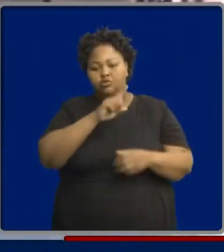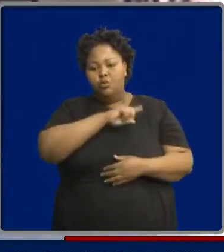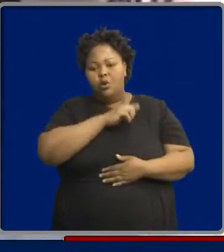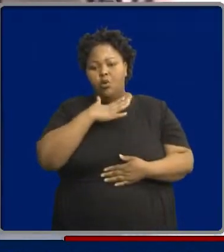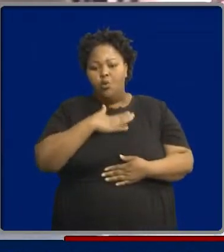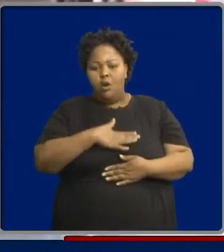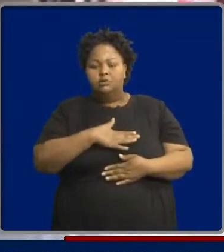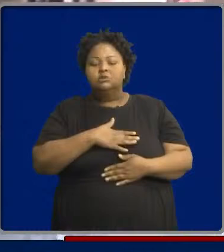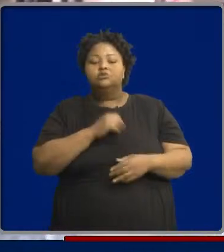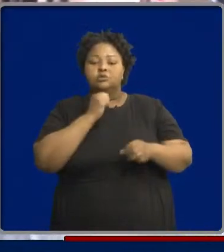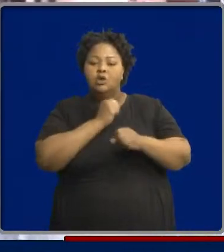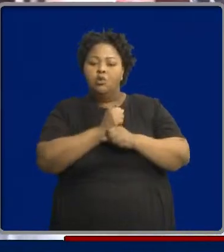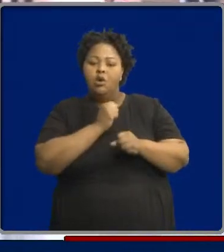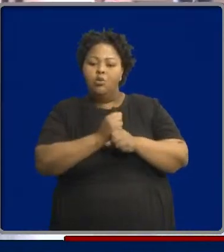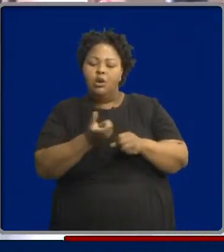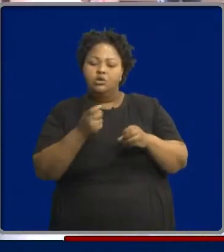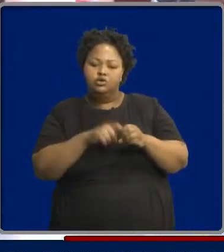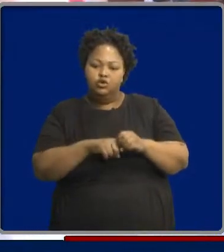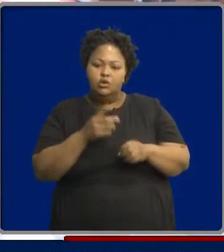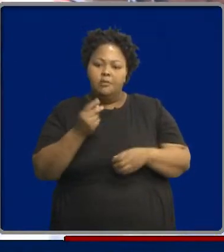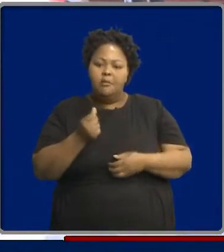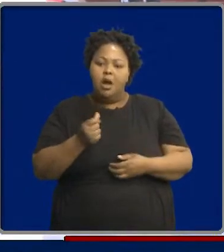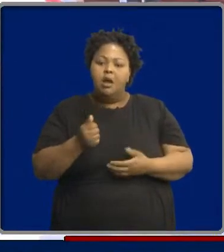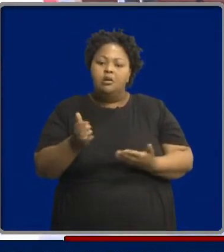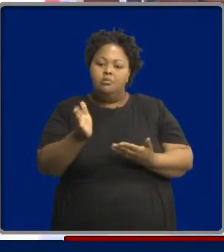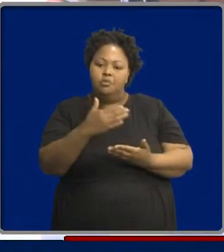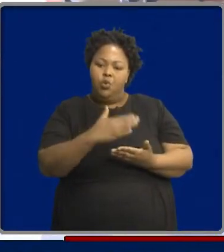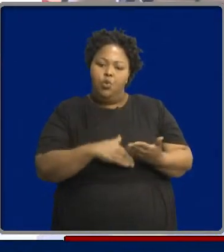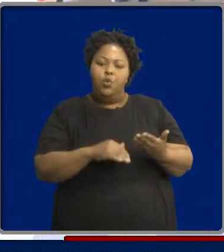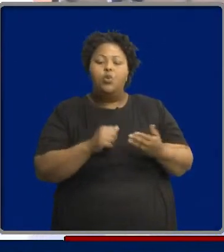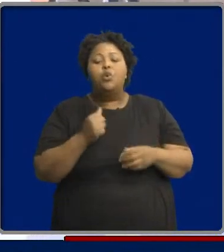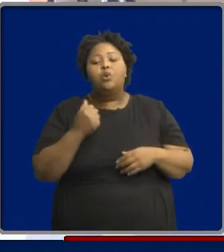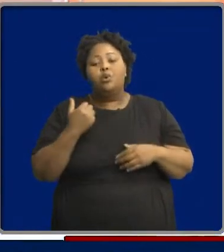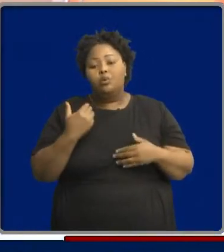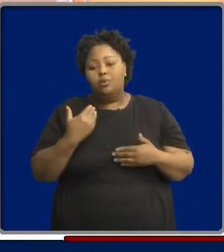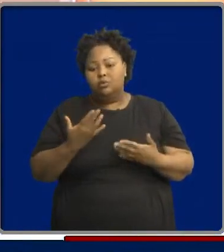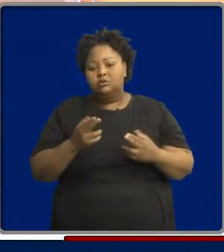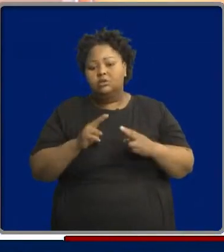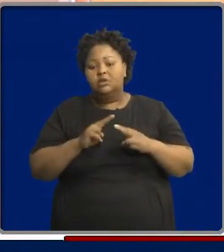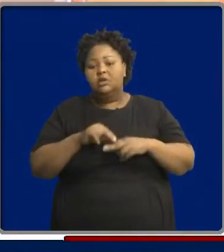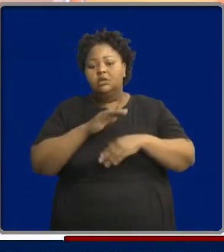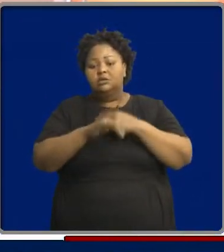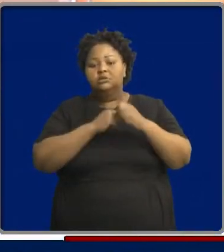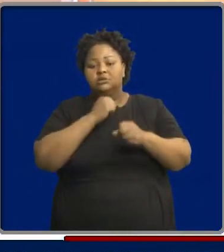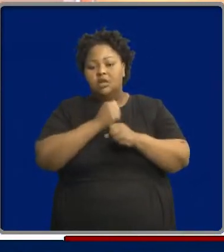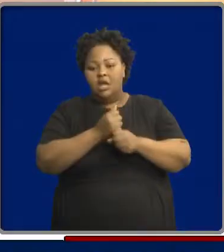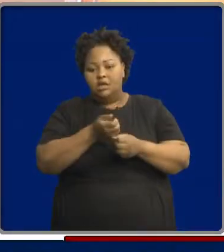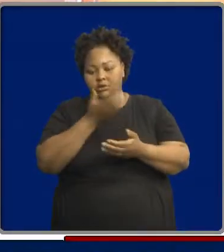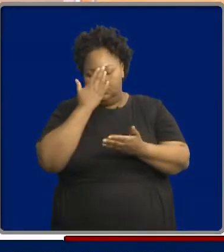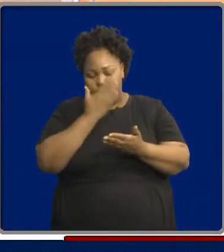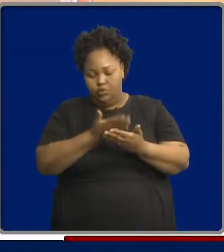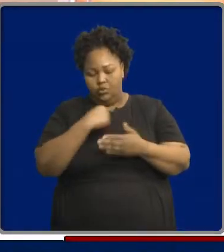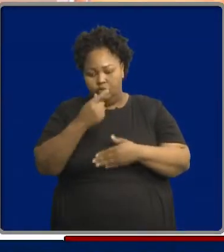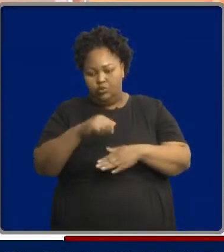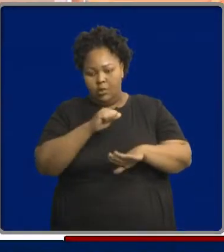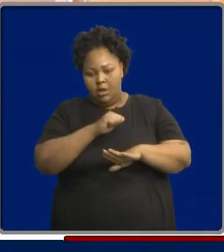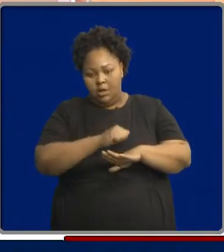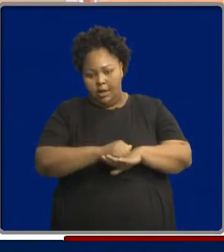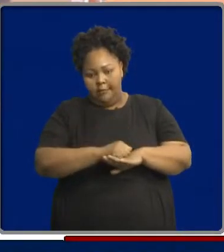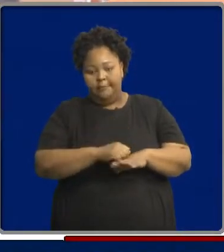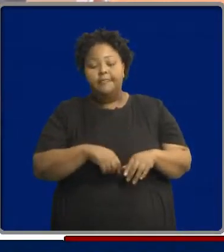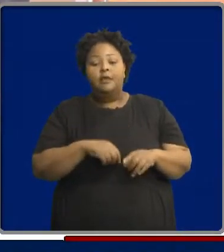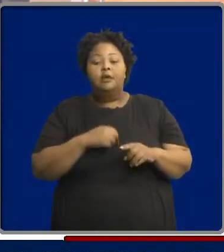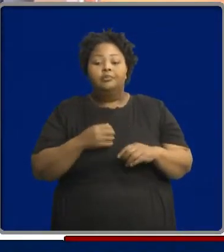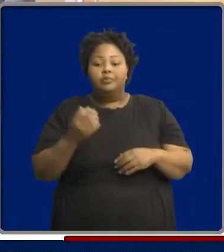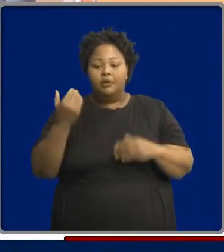return to school next year. The High Court judge granted him bail set at 15,000 Malangeni. He is required to pay 3,000